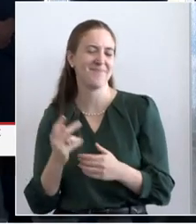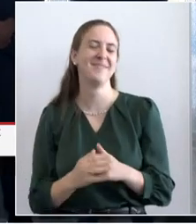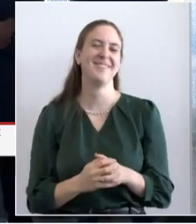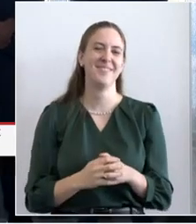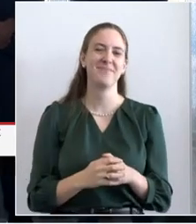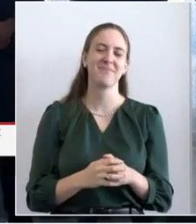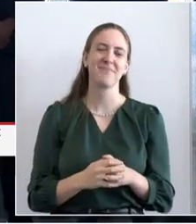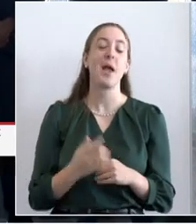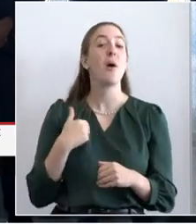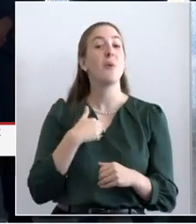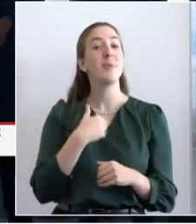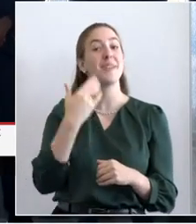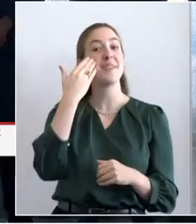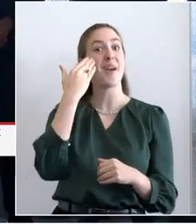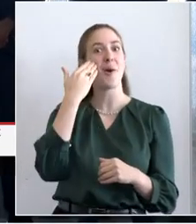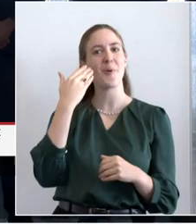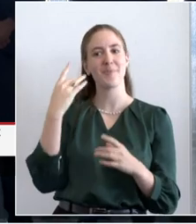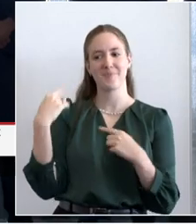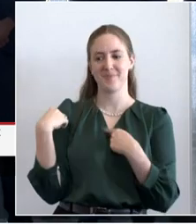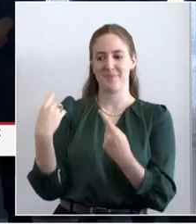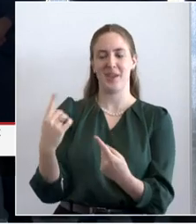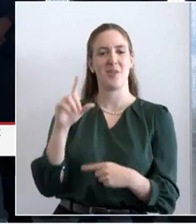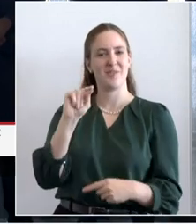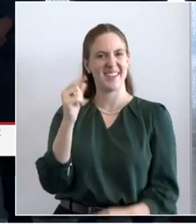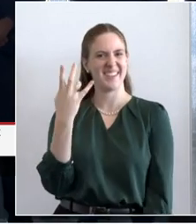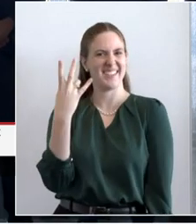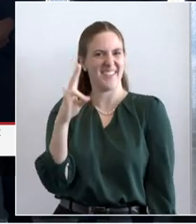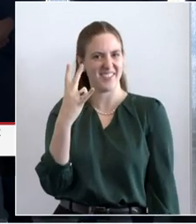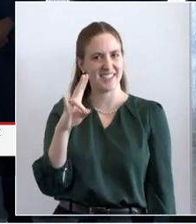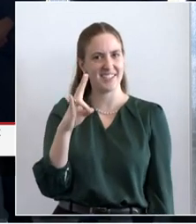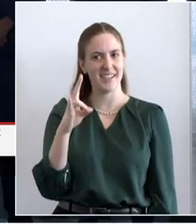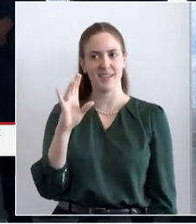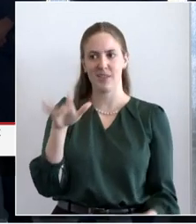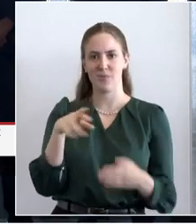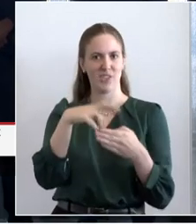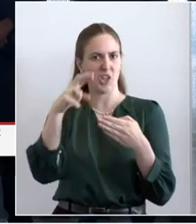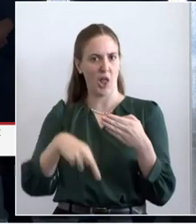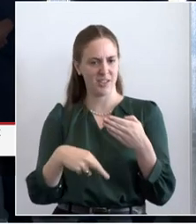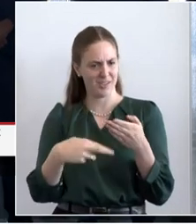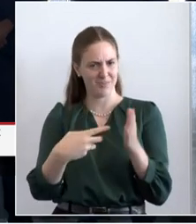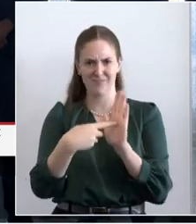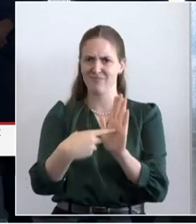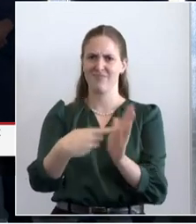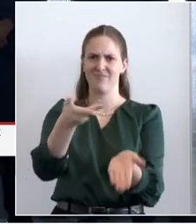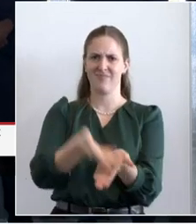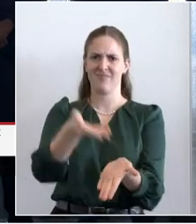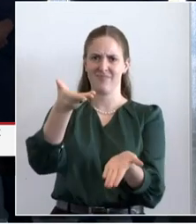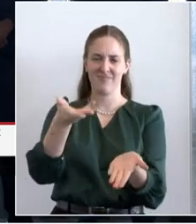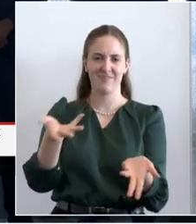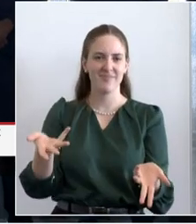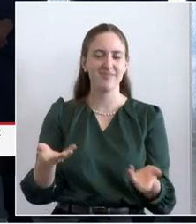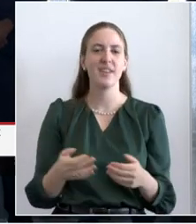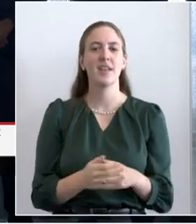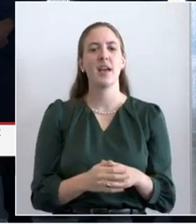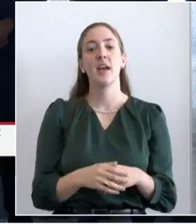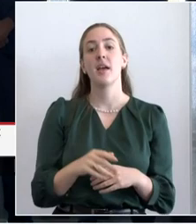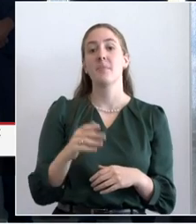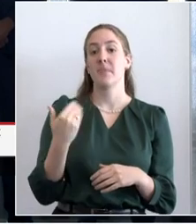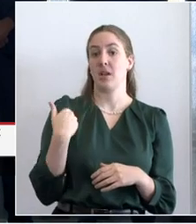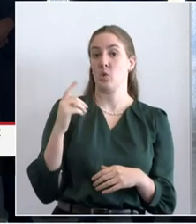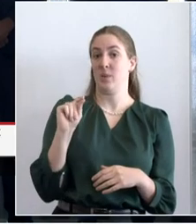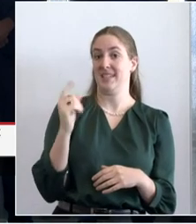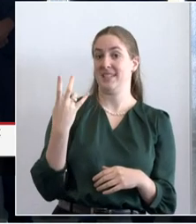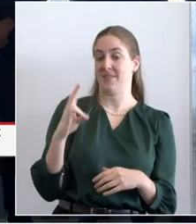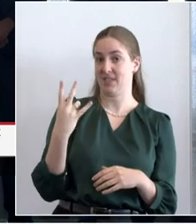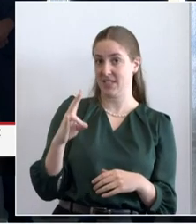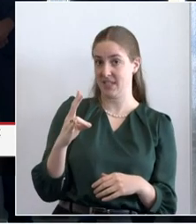We know now that since 2017, the results speak for themselves. In 2017,